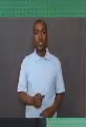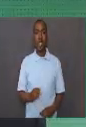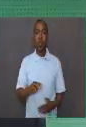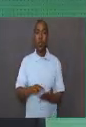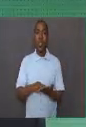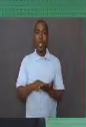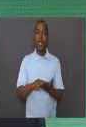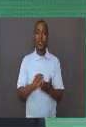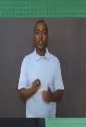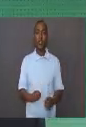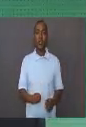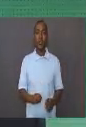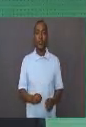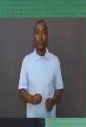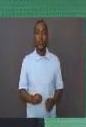minerals,